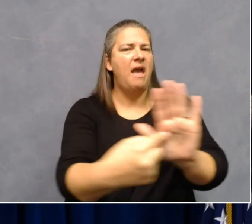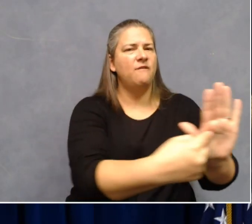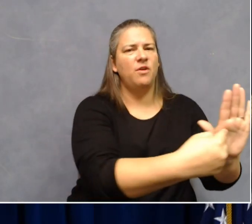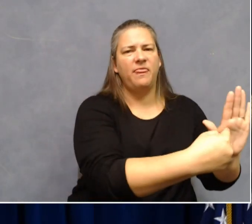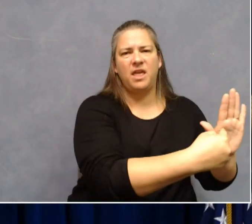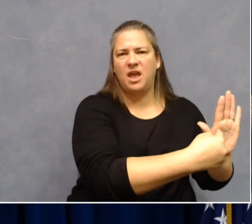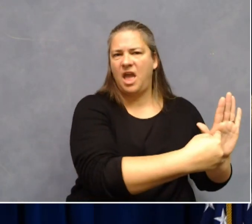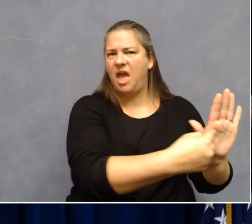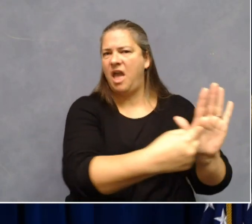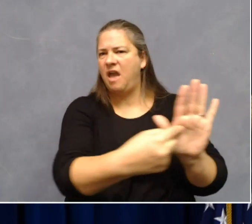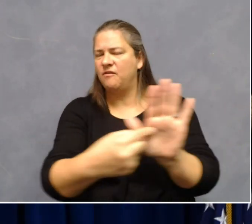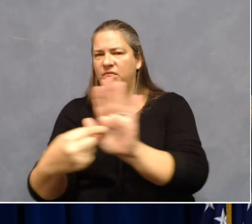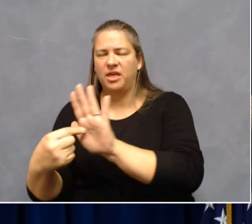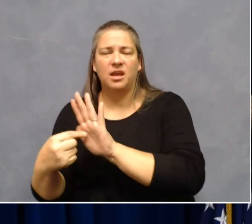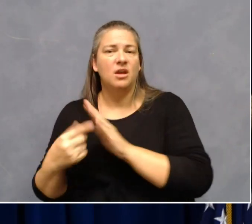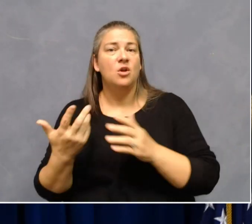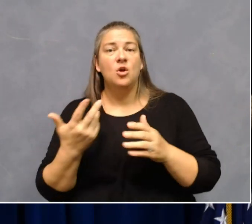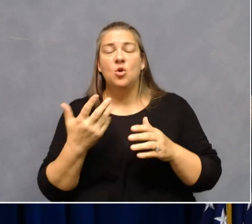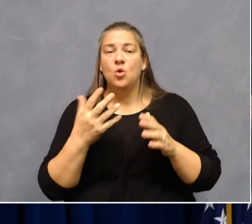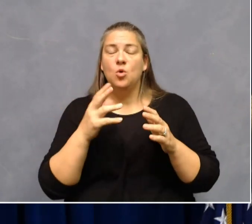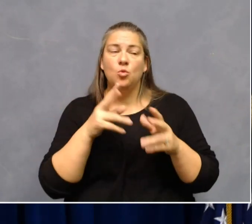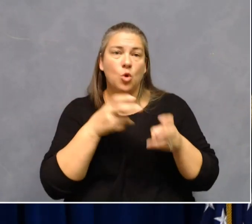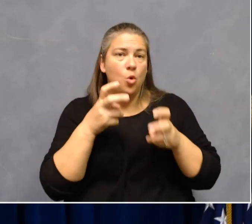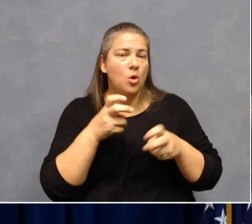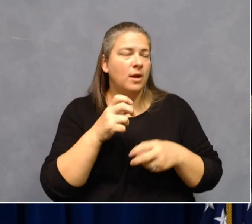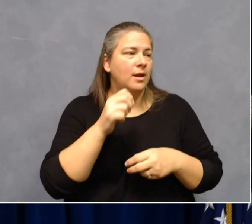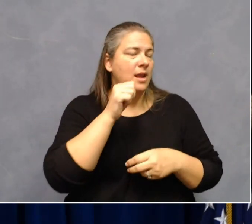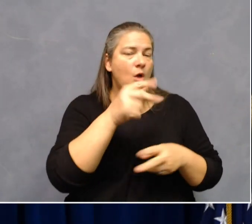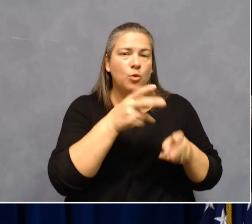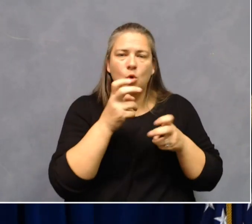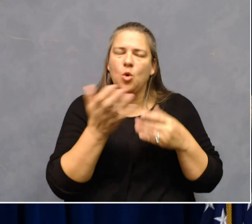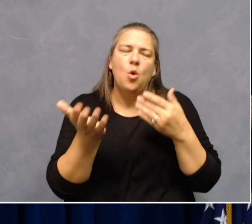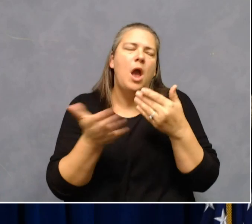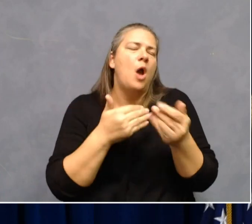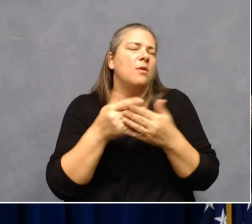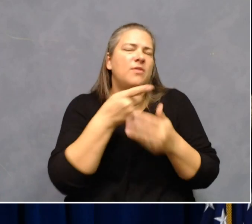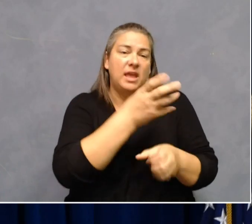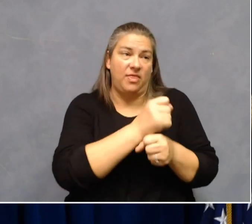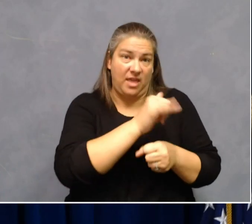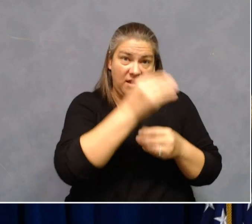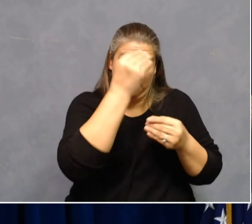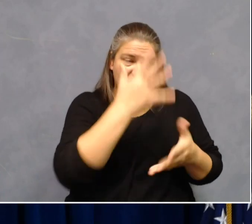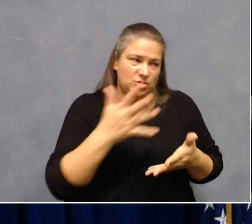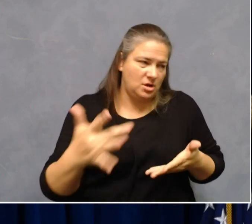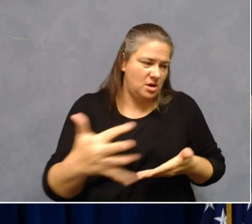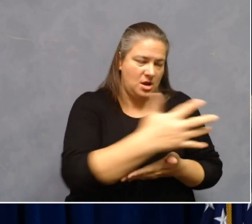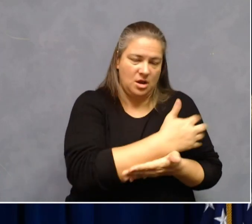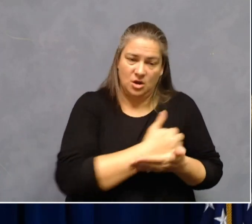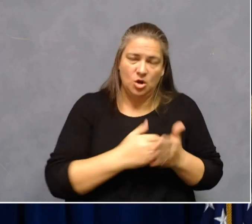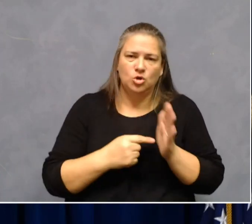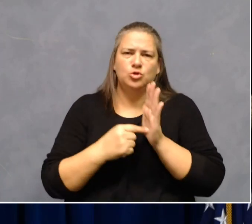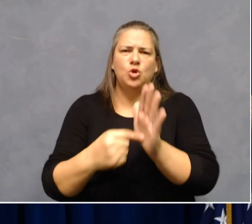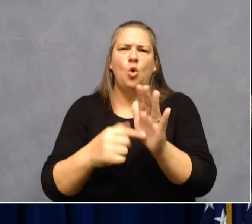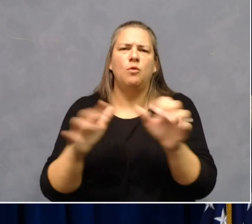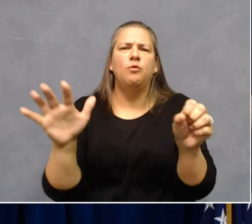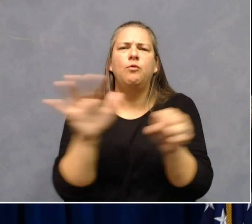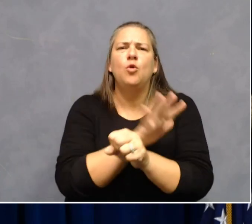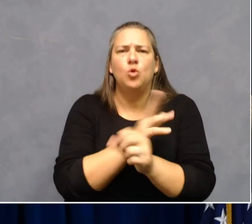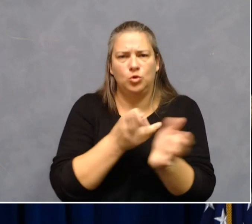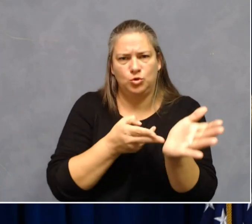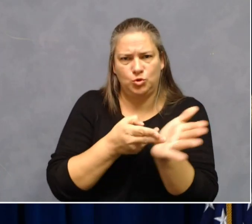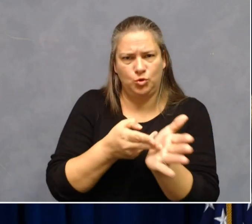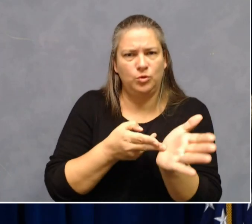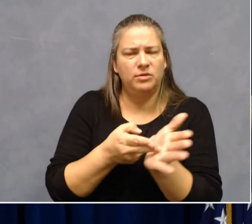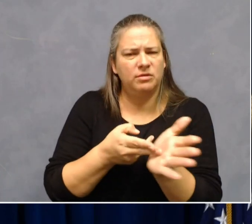was recorded or not. Trust people with the truth, the full truth. And I think it's really important